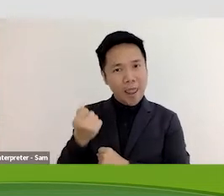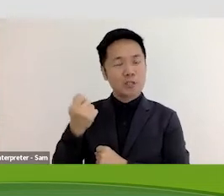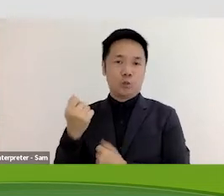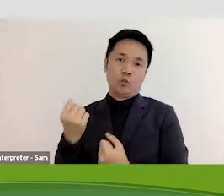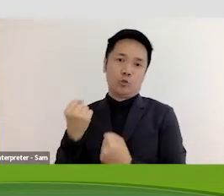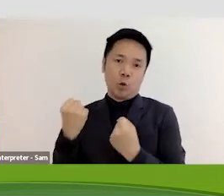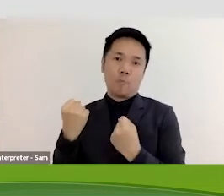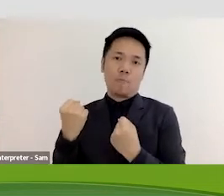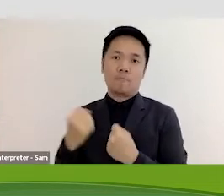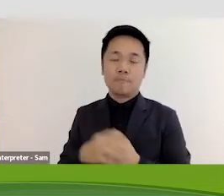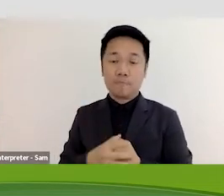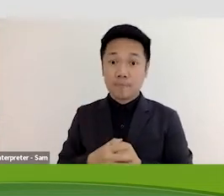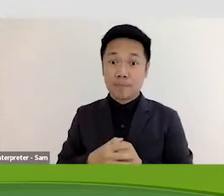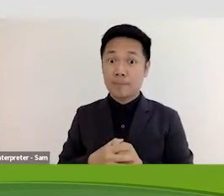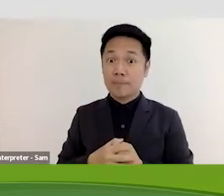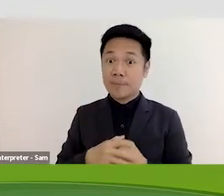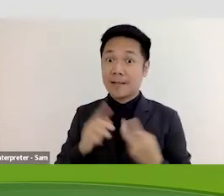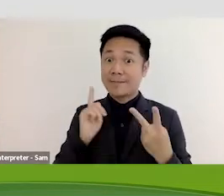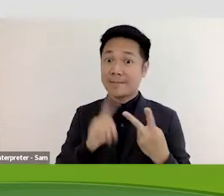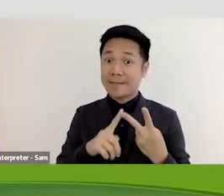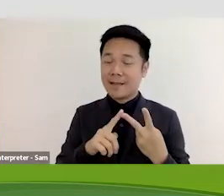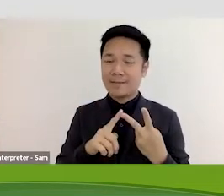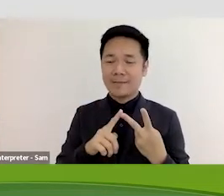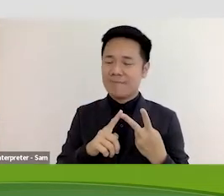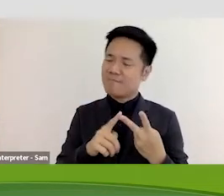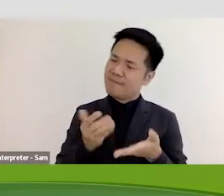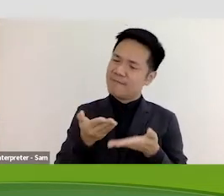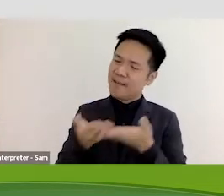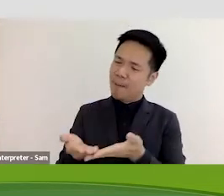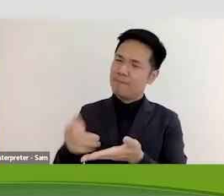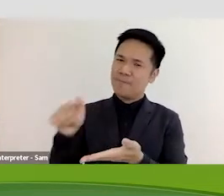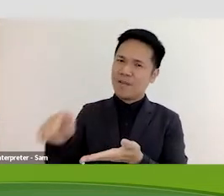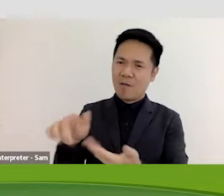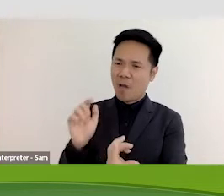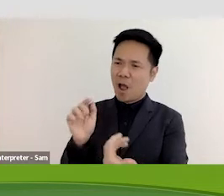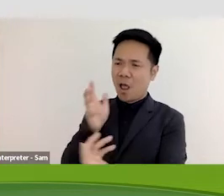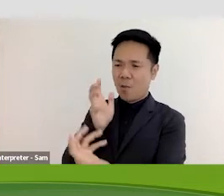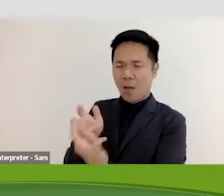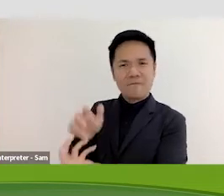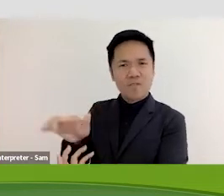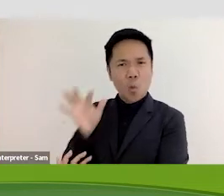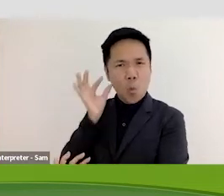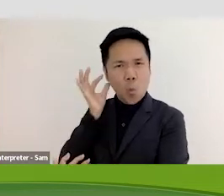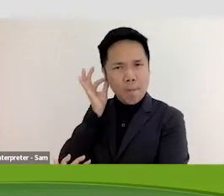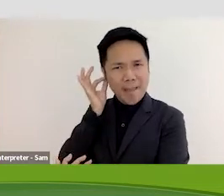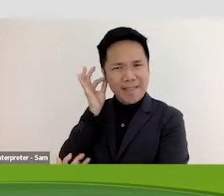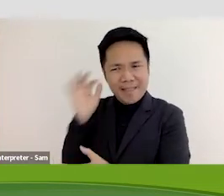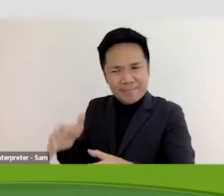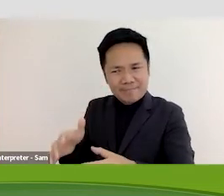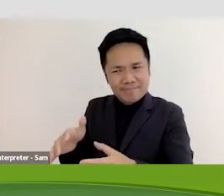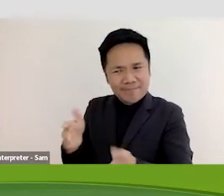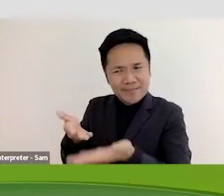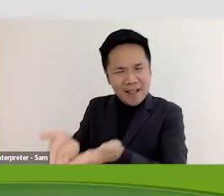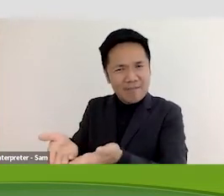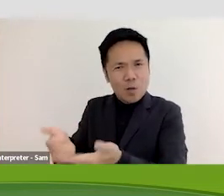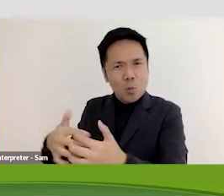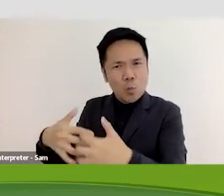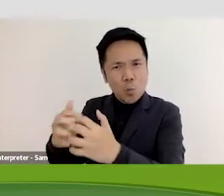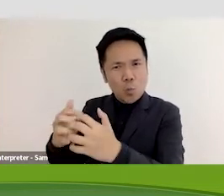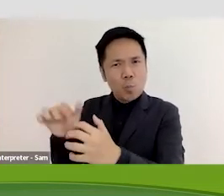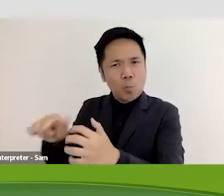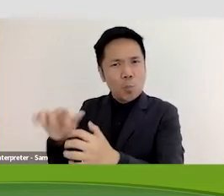mechanisms, investing in gender responsive infrastructure, and actively supporting